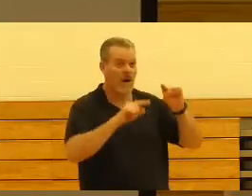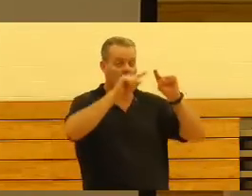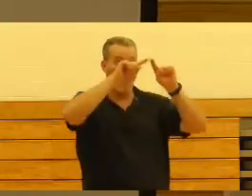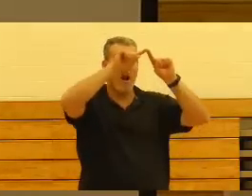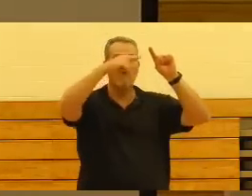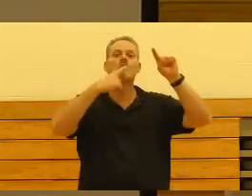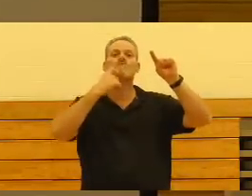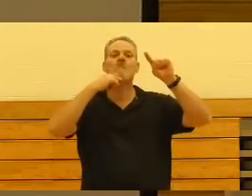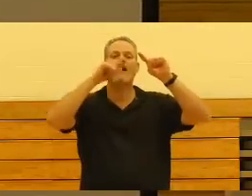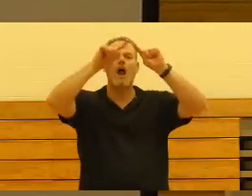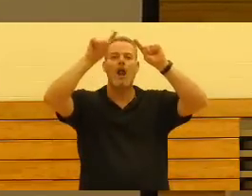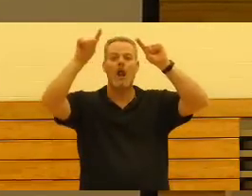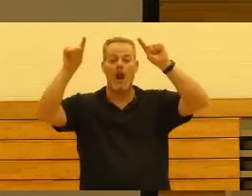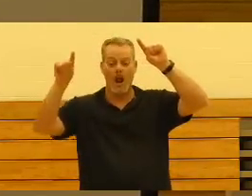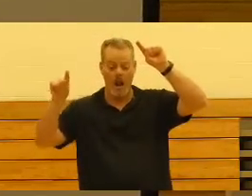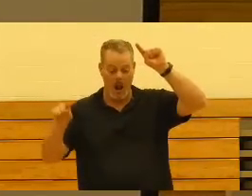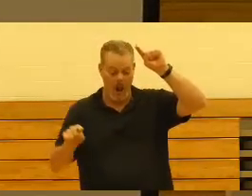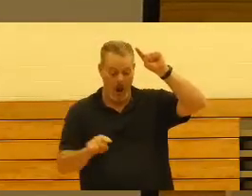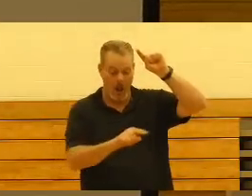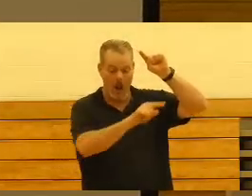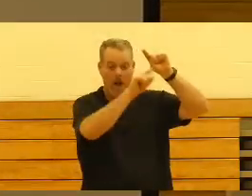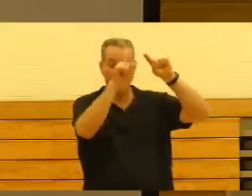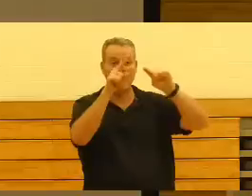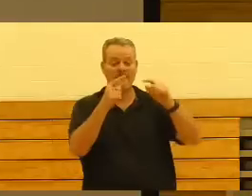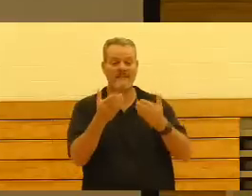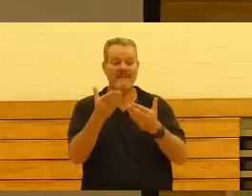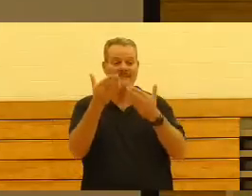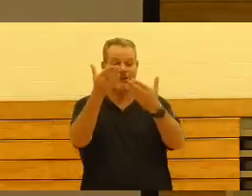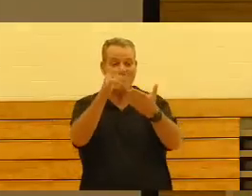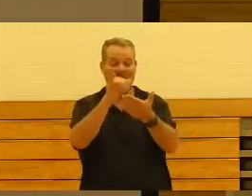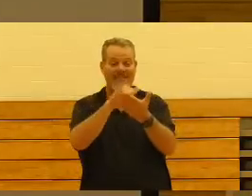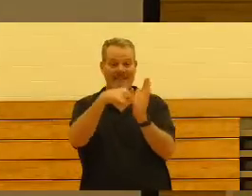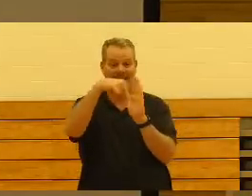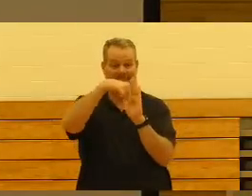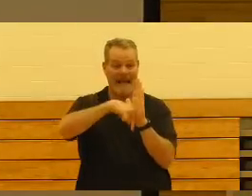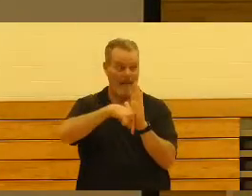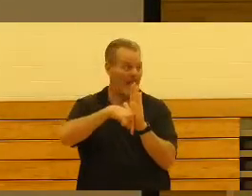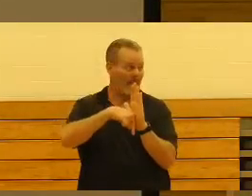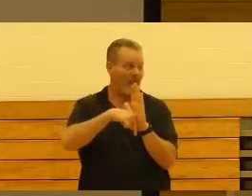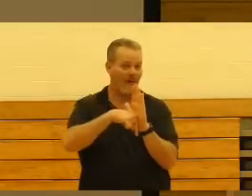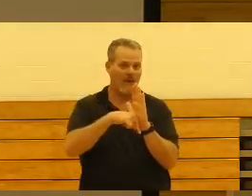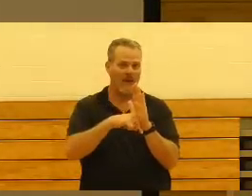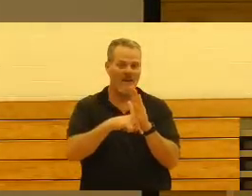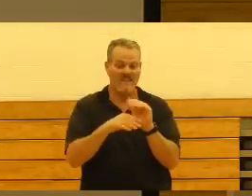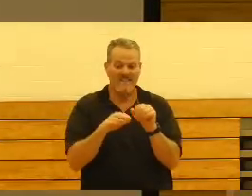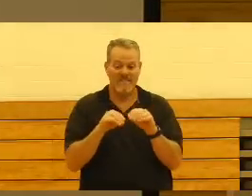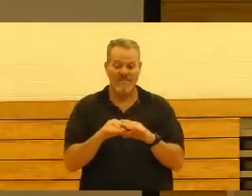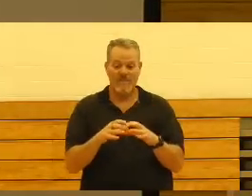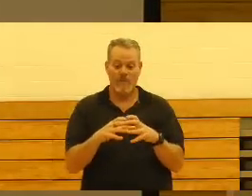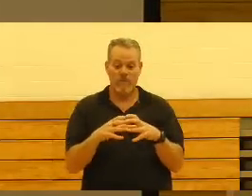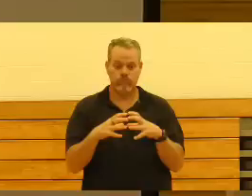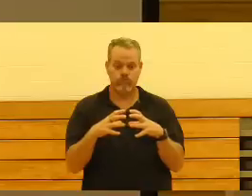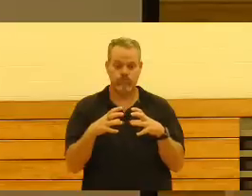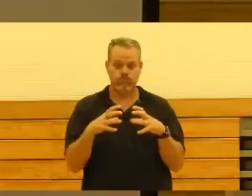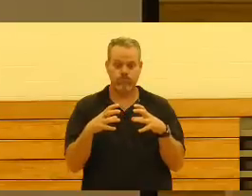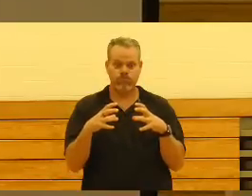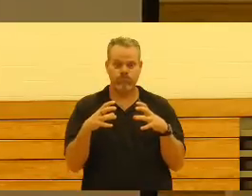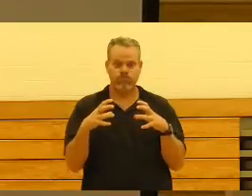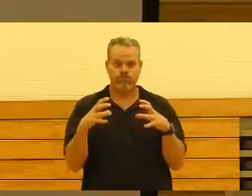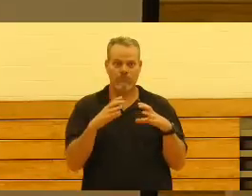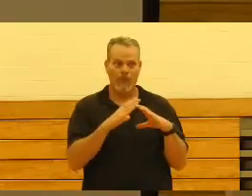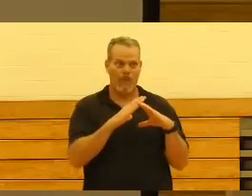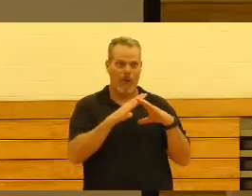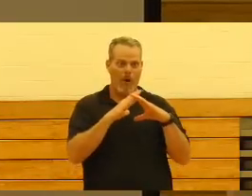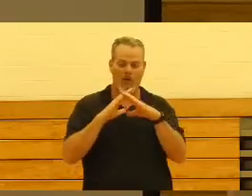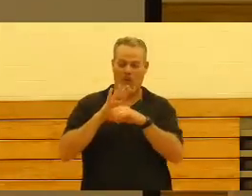is suggestive of the magma reservoir at depth filling up with lava and pushing on the flank, so all the stations